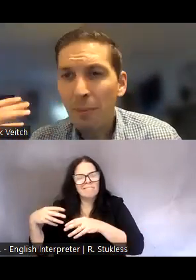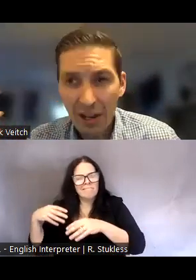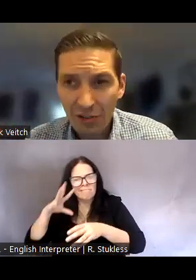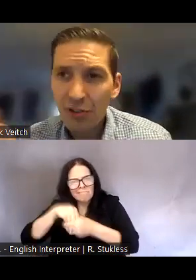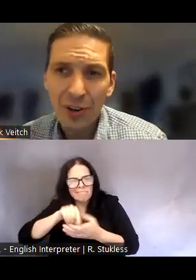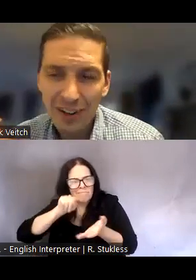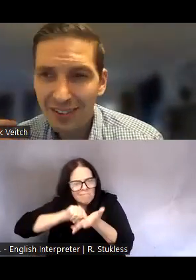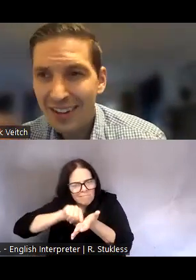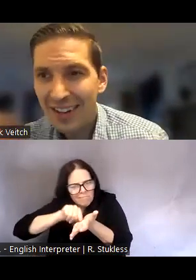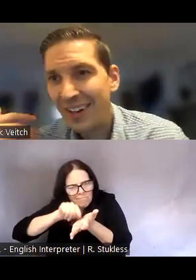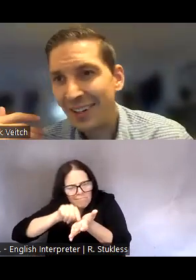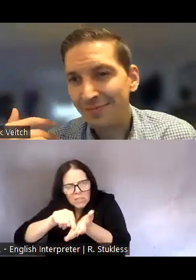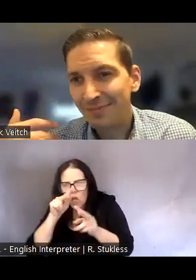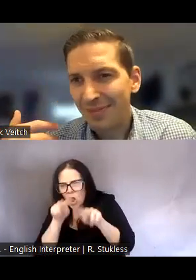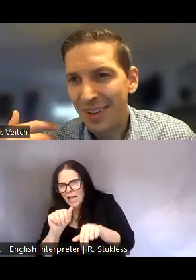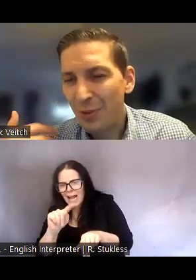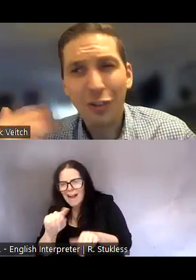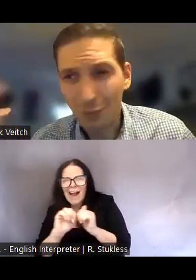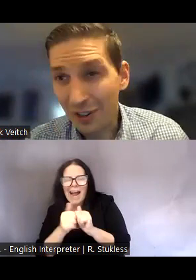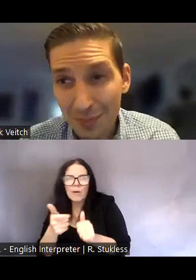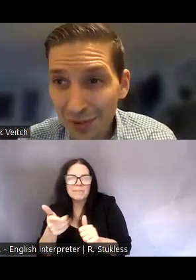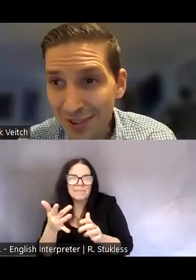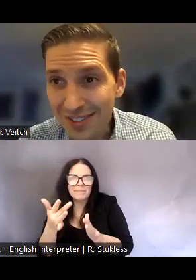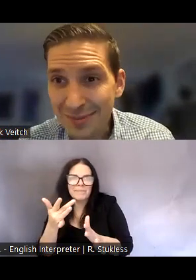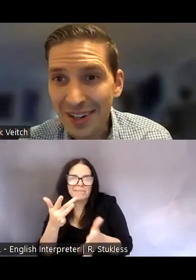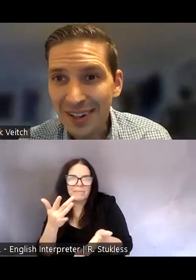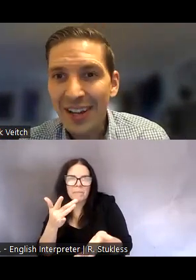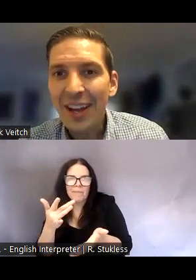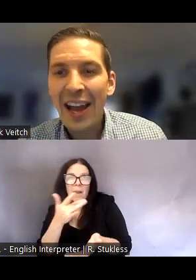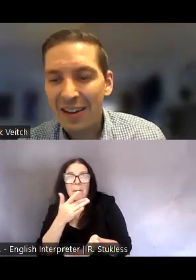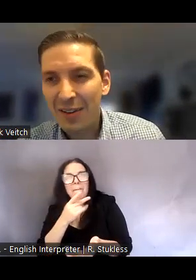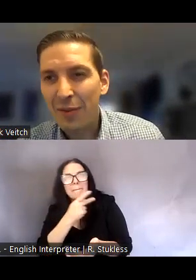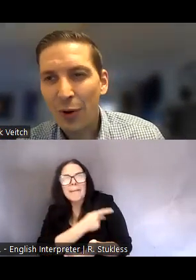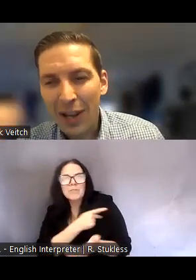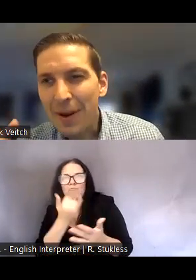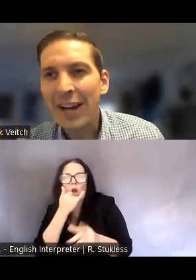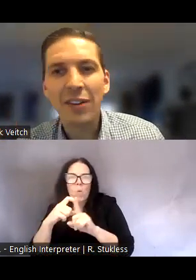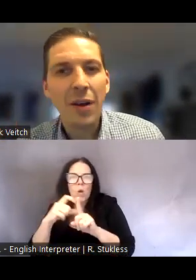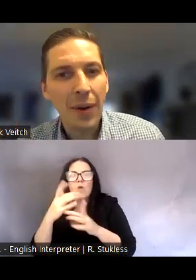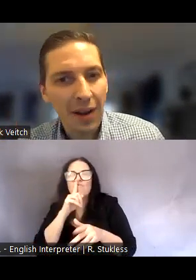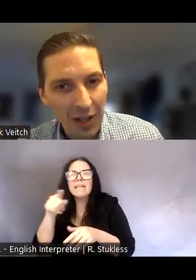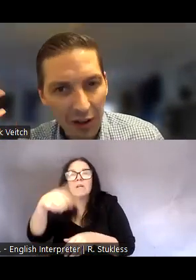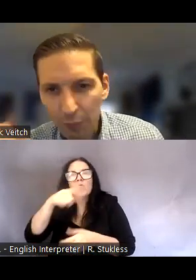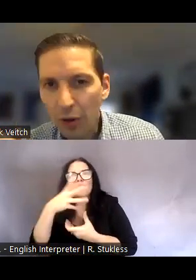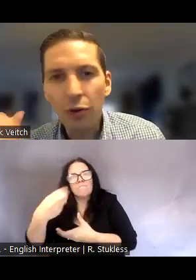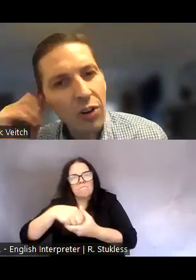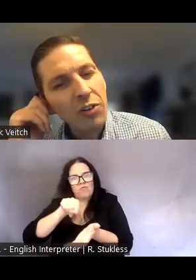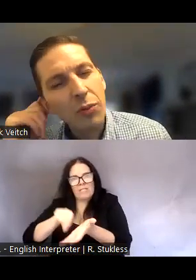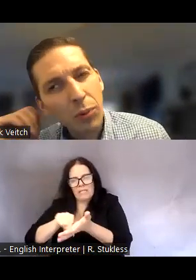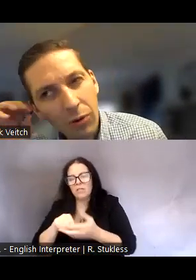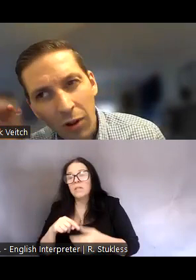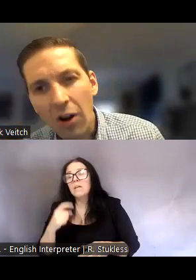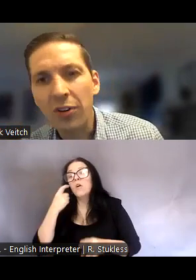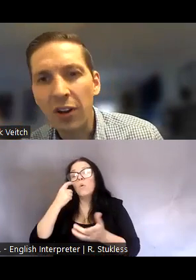how patients, or I guess research participants would be the term here, were impacted by being